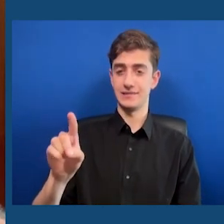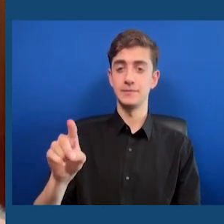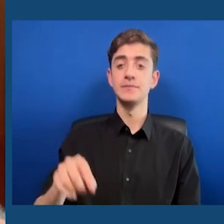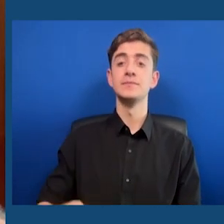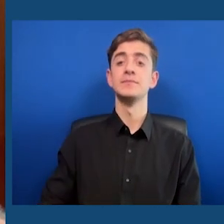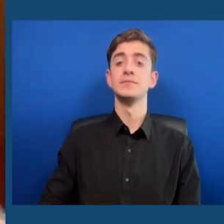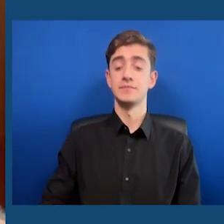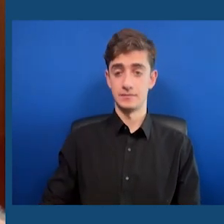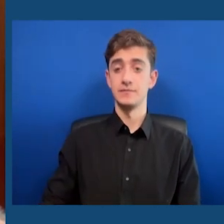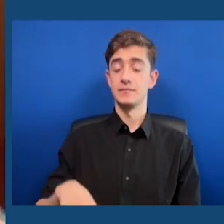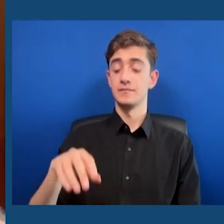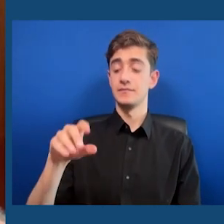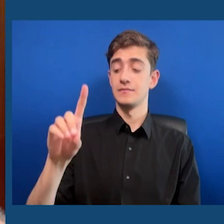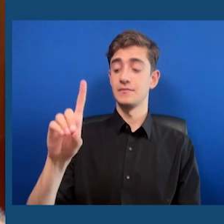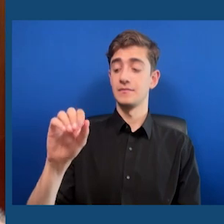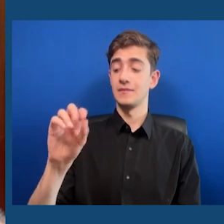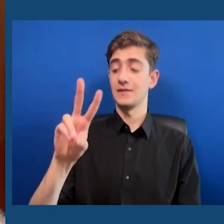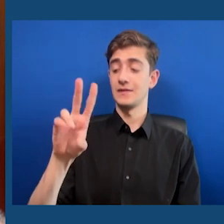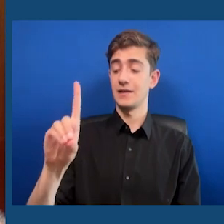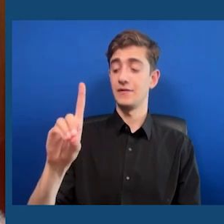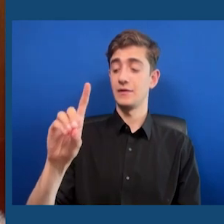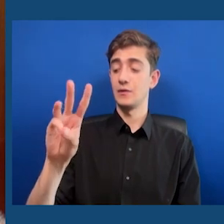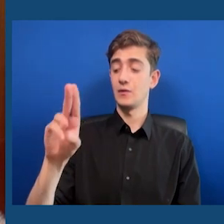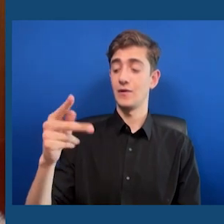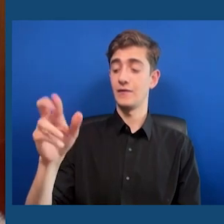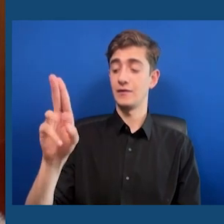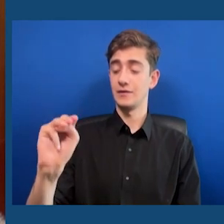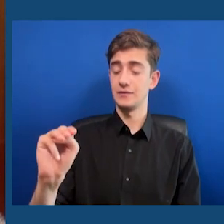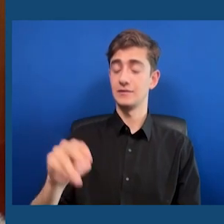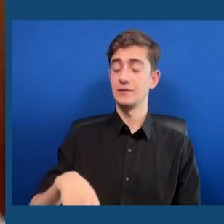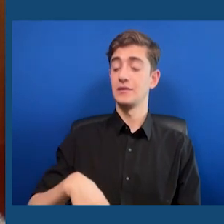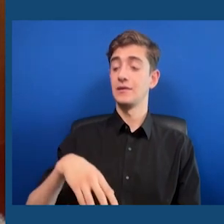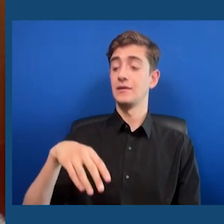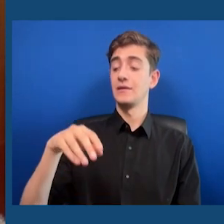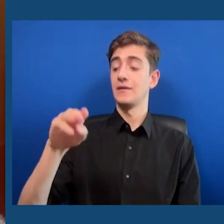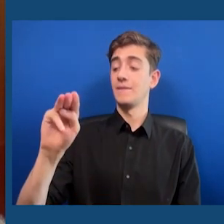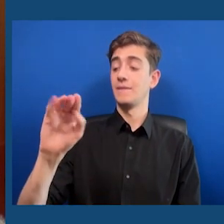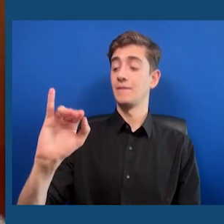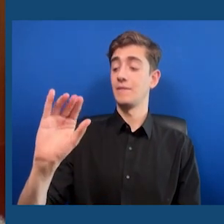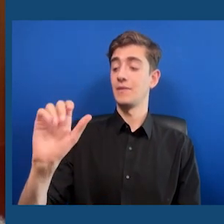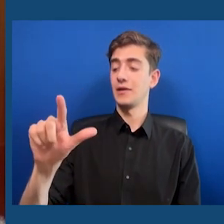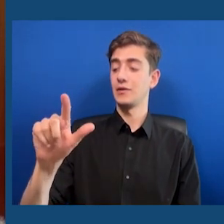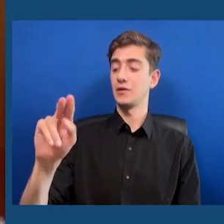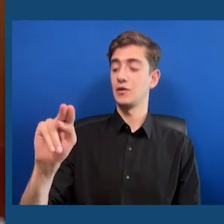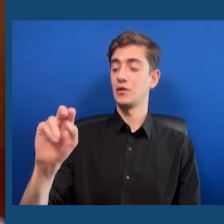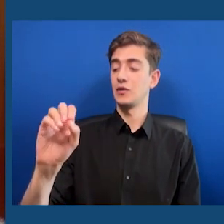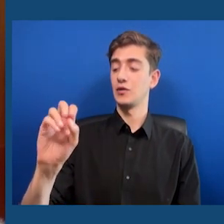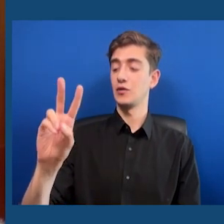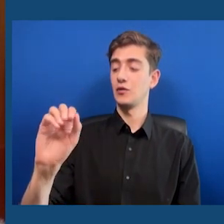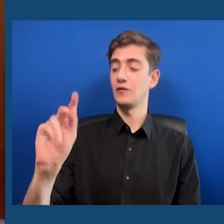Assemblymember David Weprin, and Assemblymember Michael Novikov.